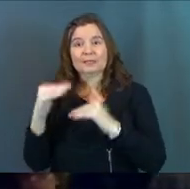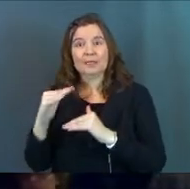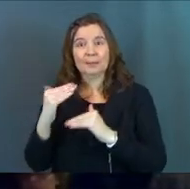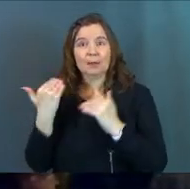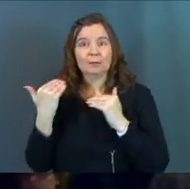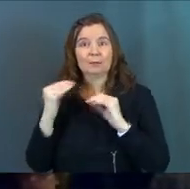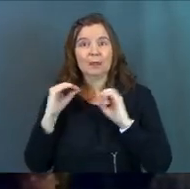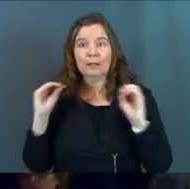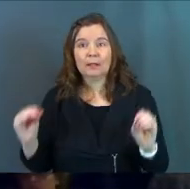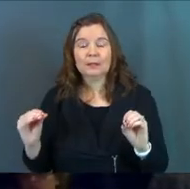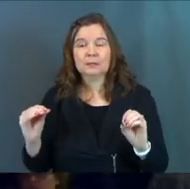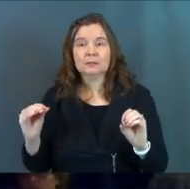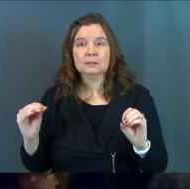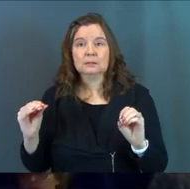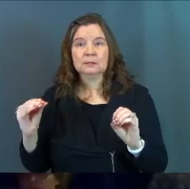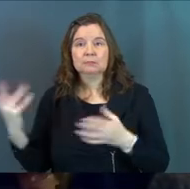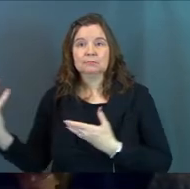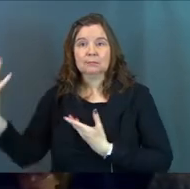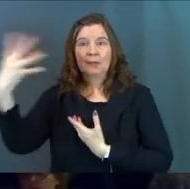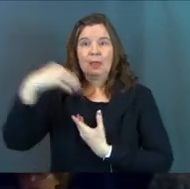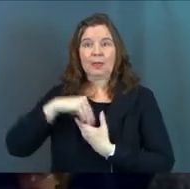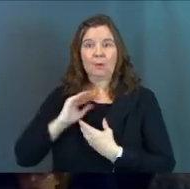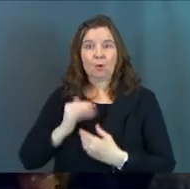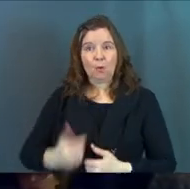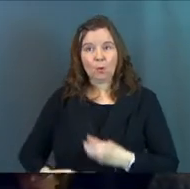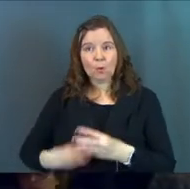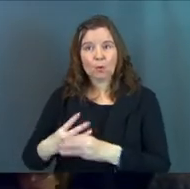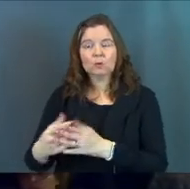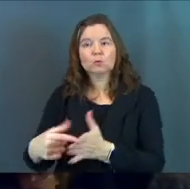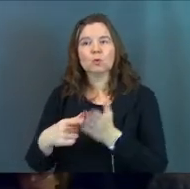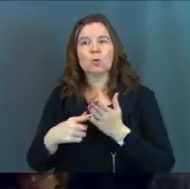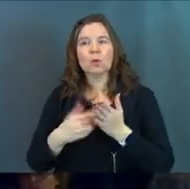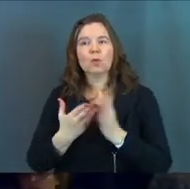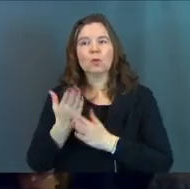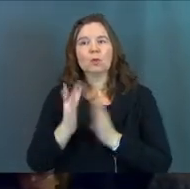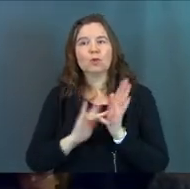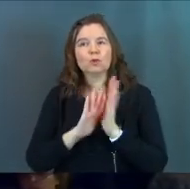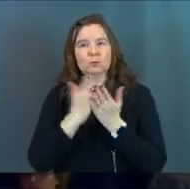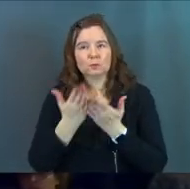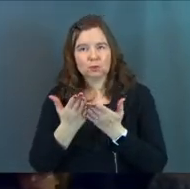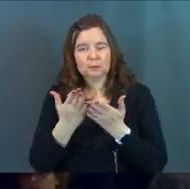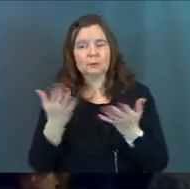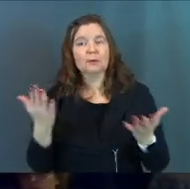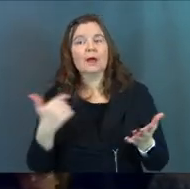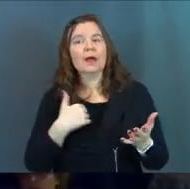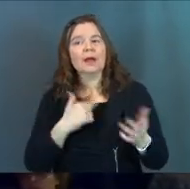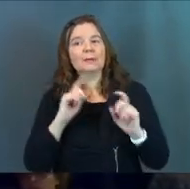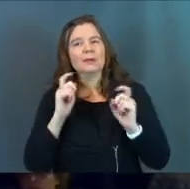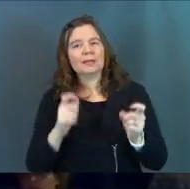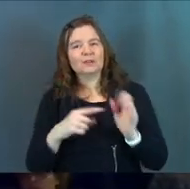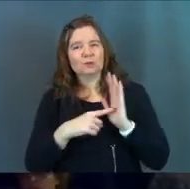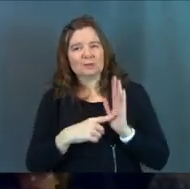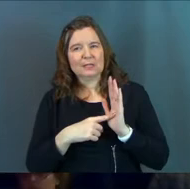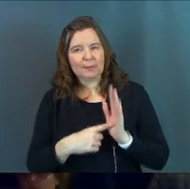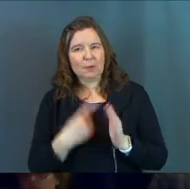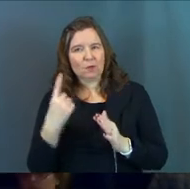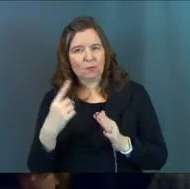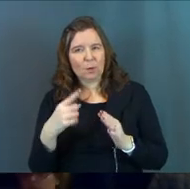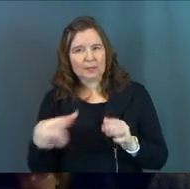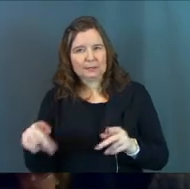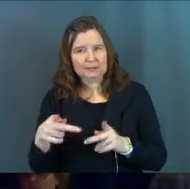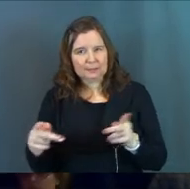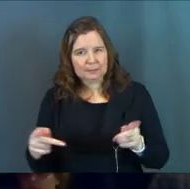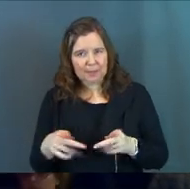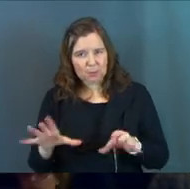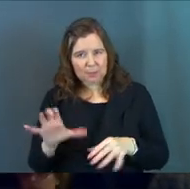limitless kind of came over into our world. And so he shows it to us all through the scriptures. And I'm going to give you an example of one space